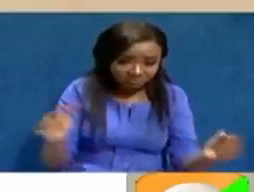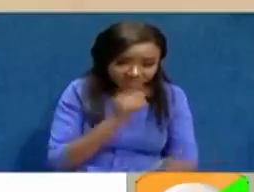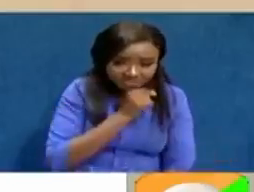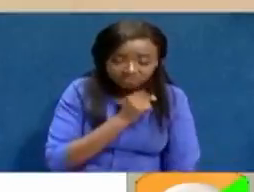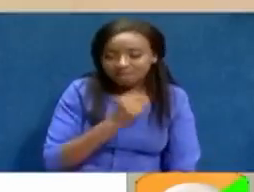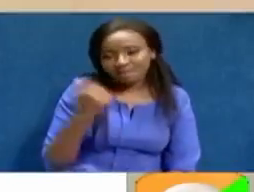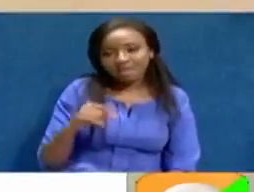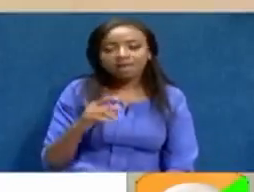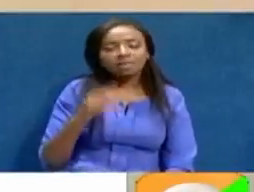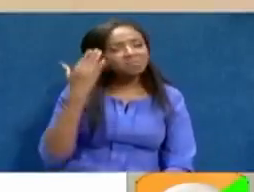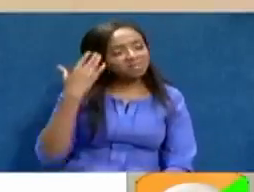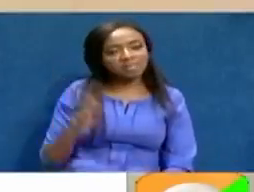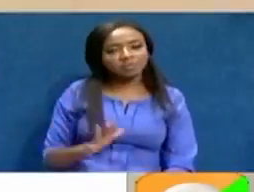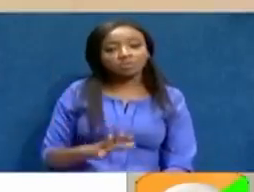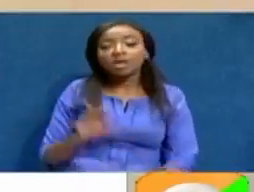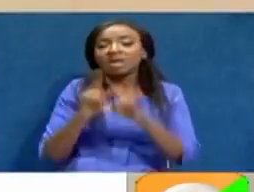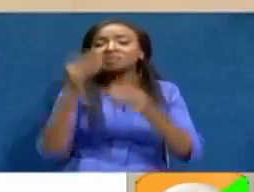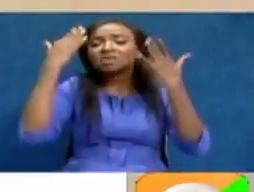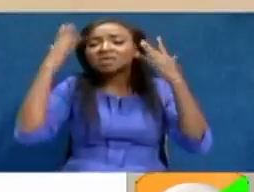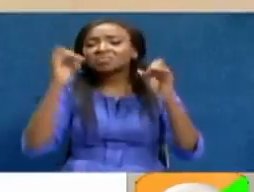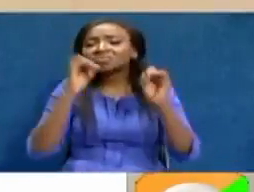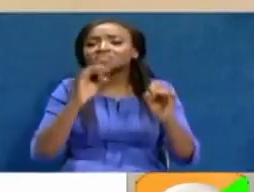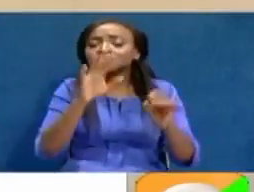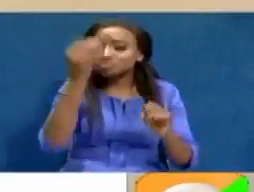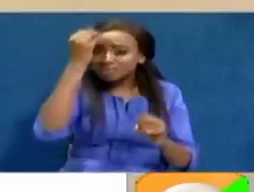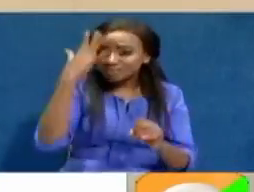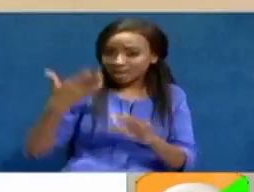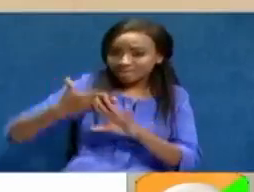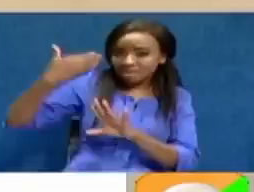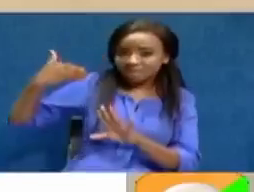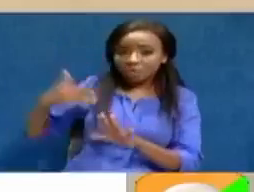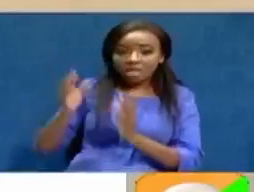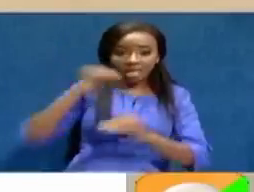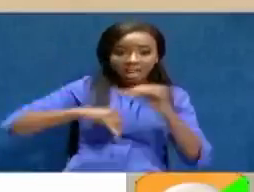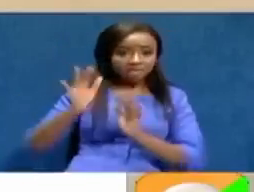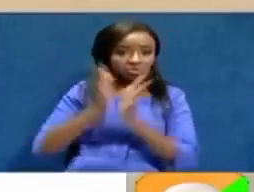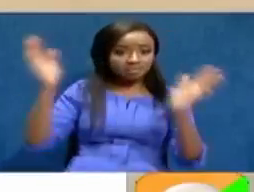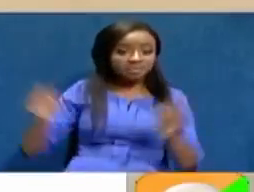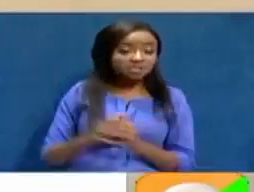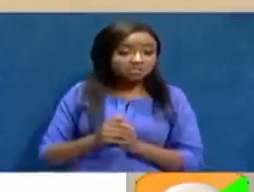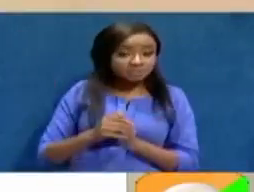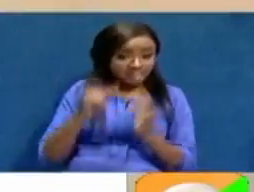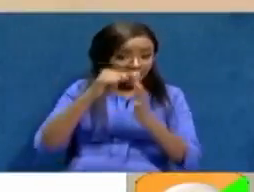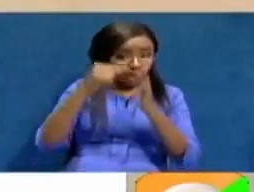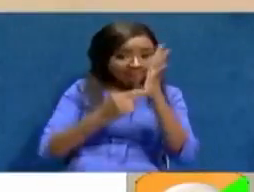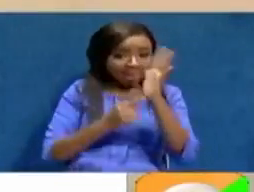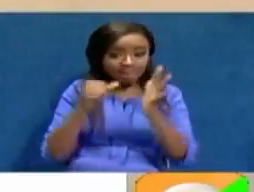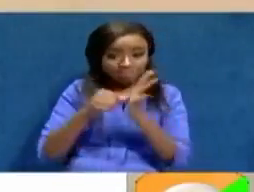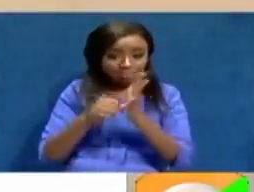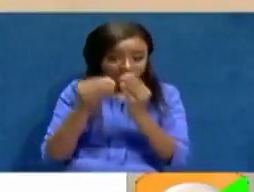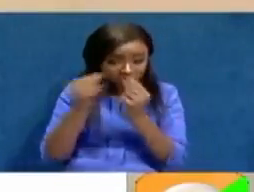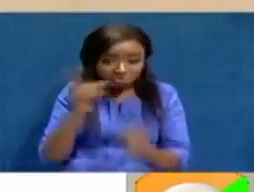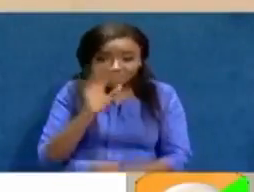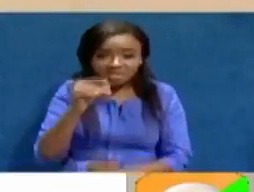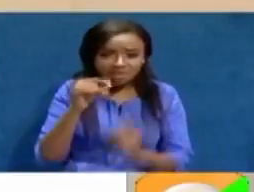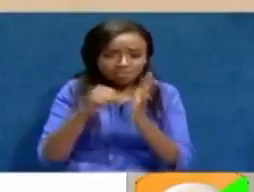not forget the matter of how they conducted the last major election. Were those issues ever resolved? Allow me to refresh